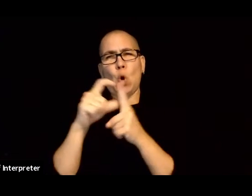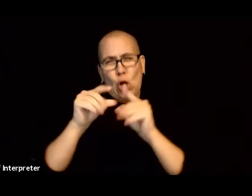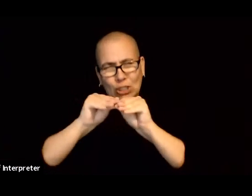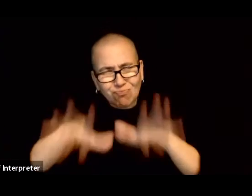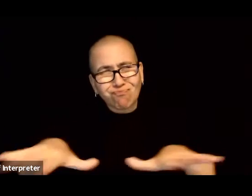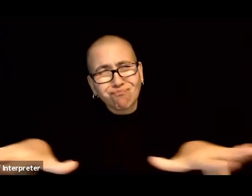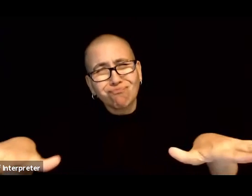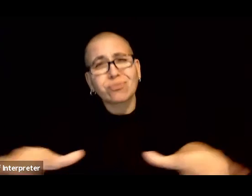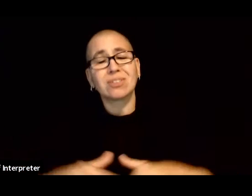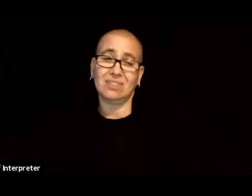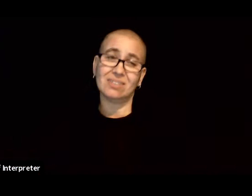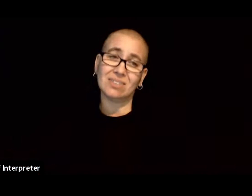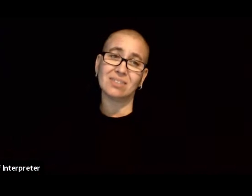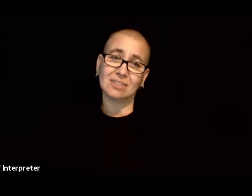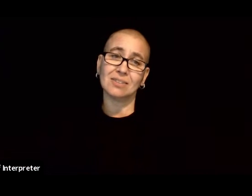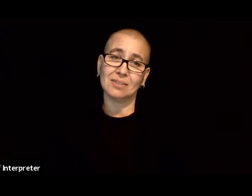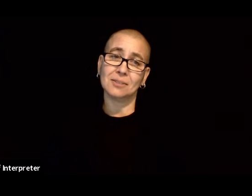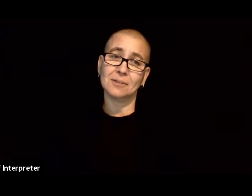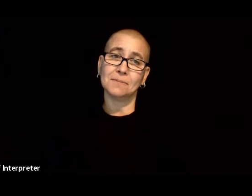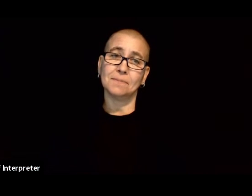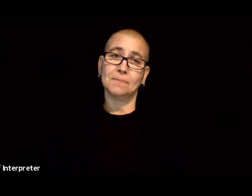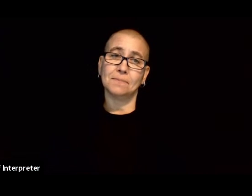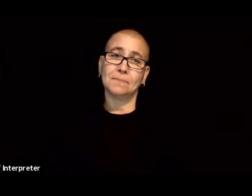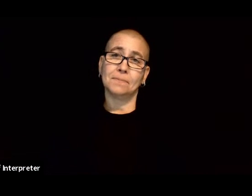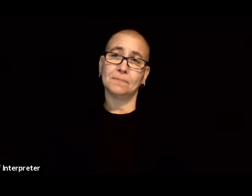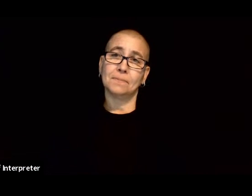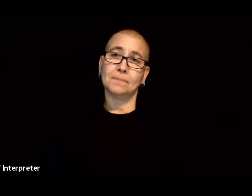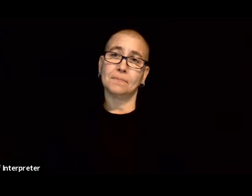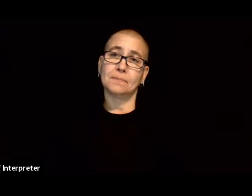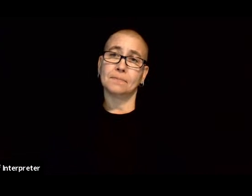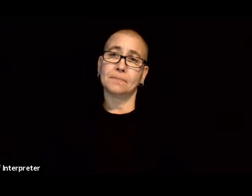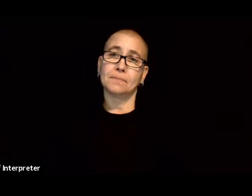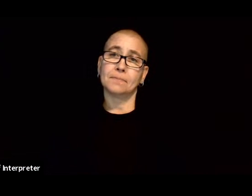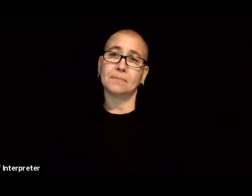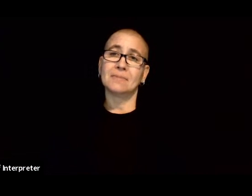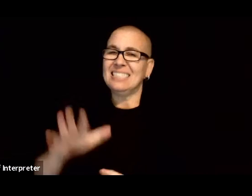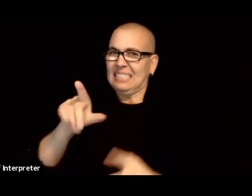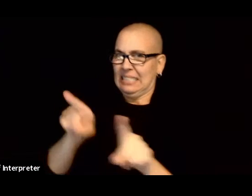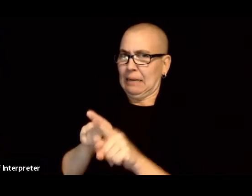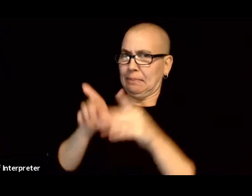And this isn't related, but there is some news today.